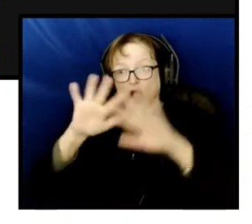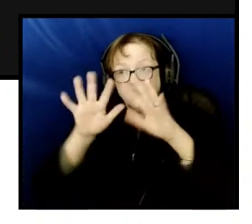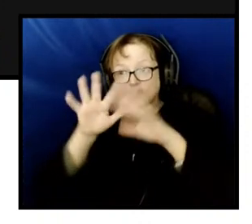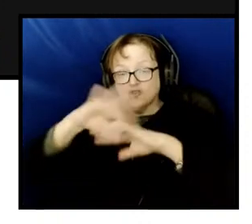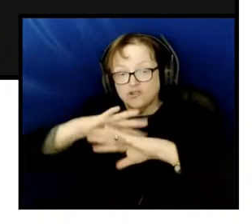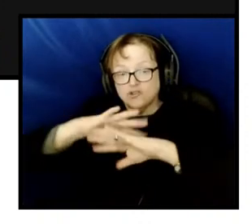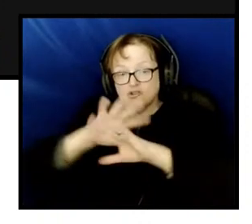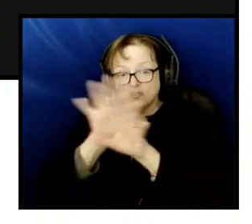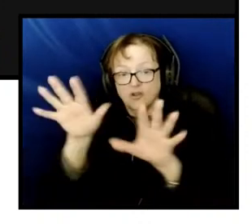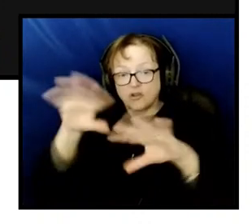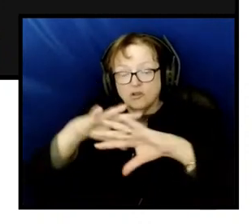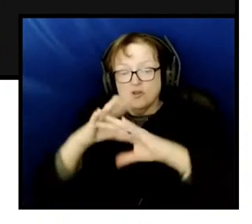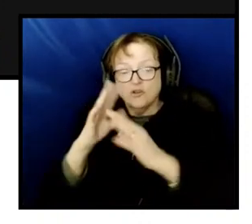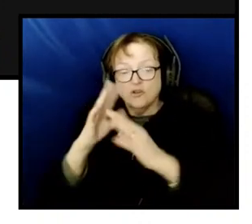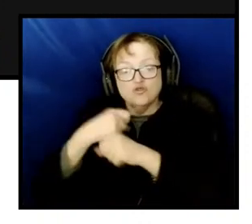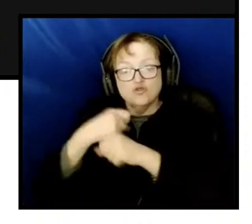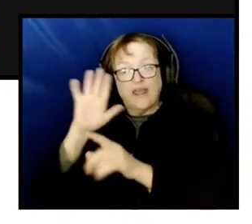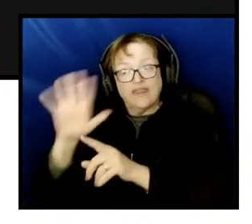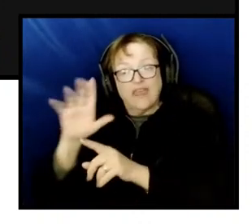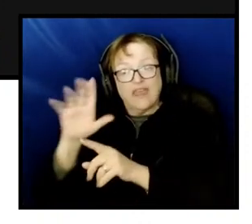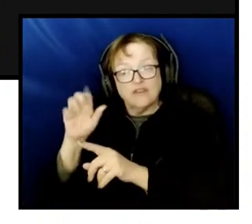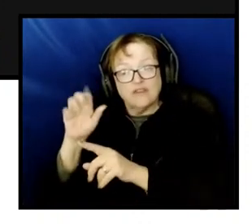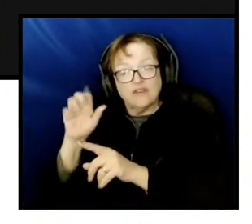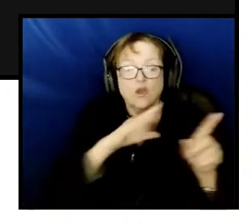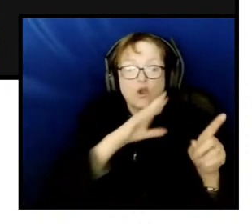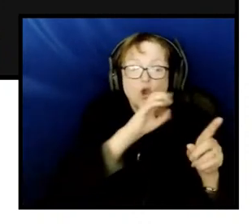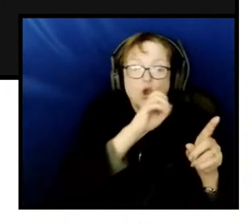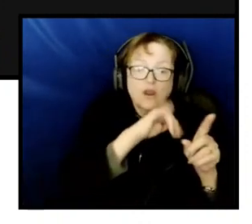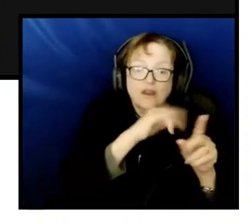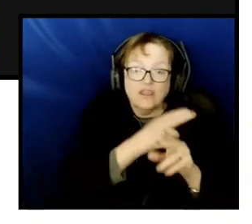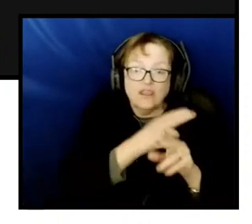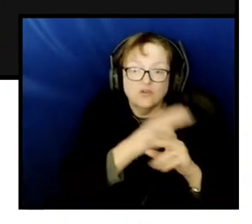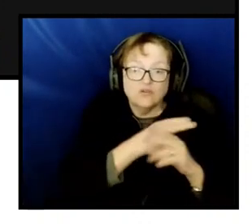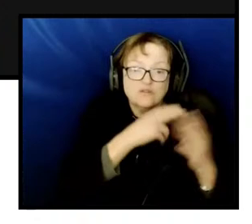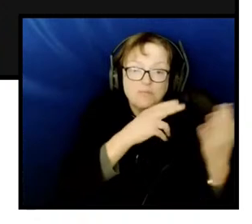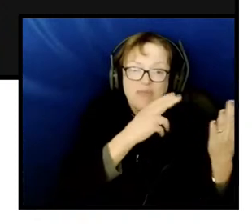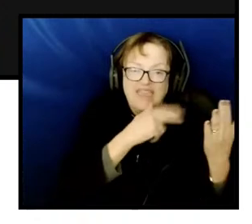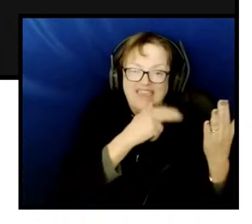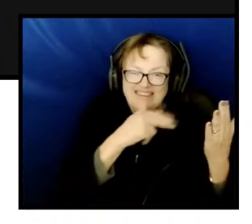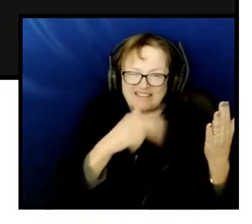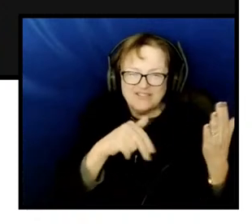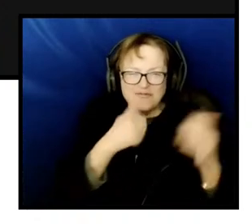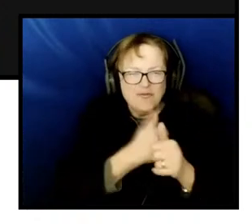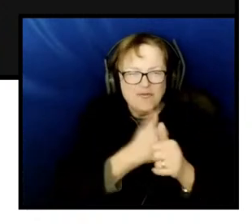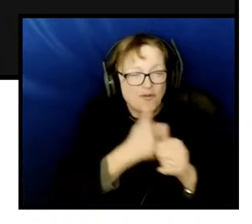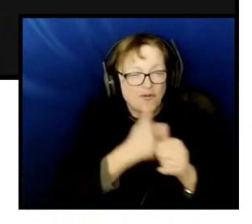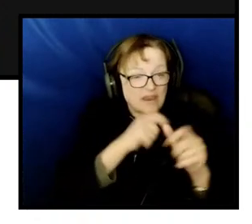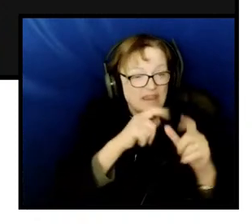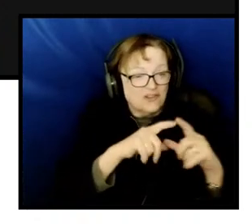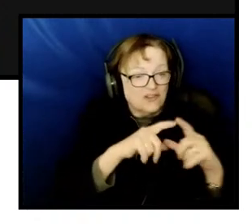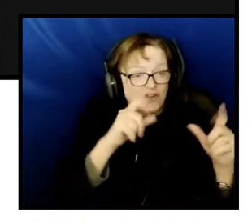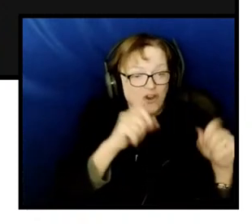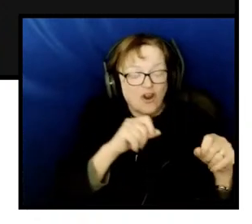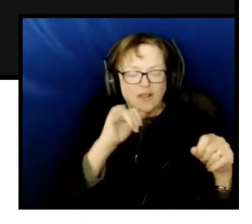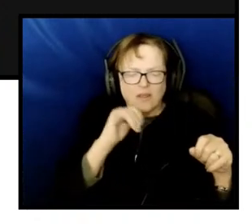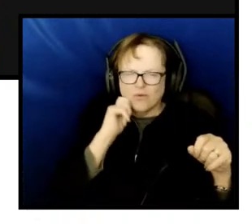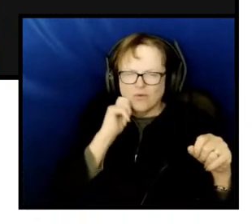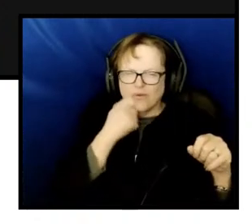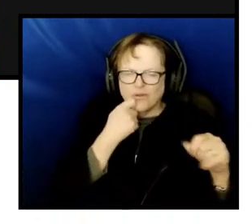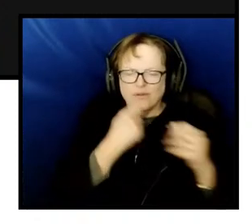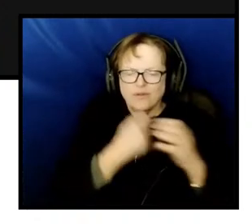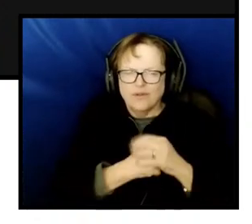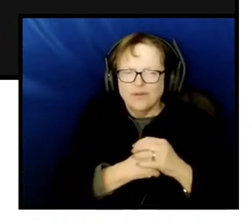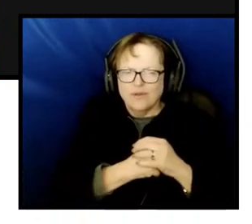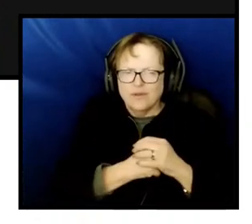to create their deck. And Courtney Alexander made paintings for each card. So that was really cool. And the next